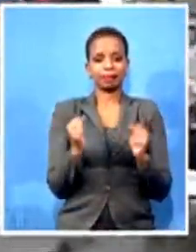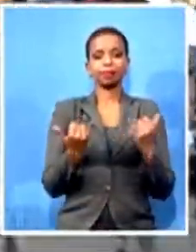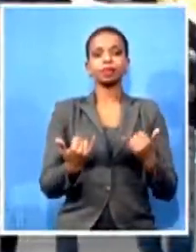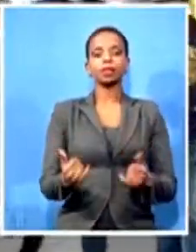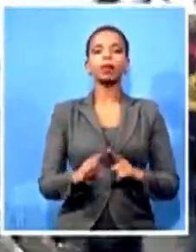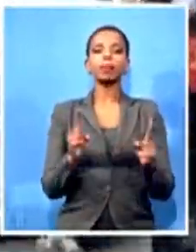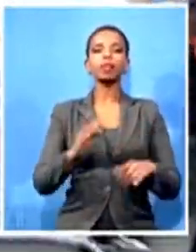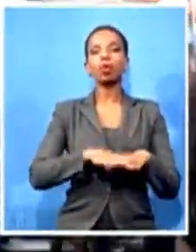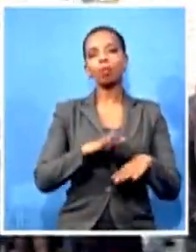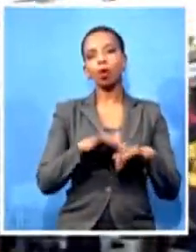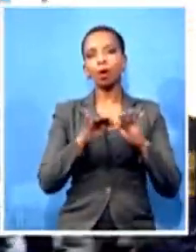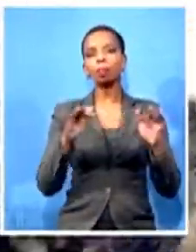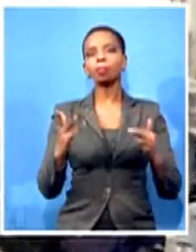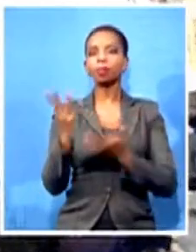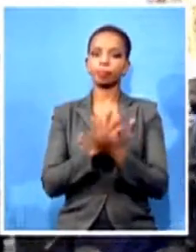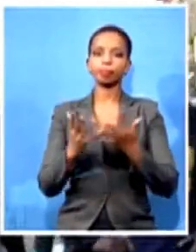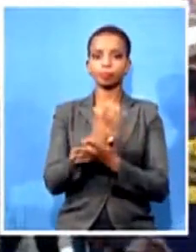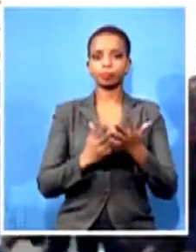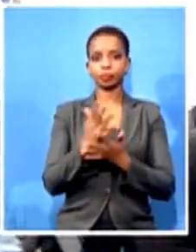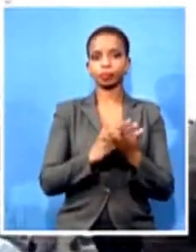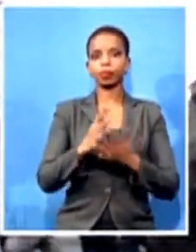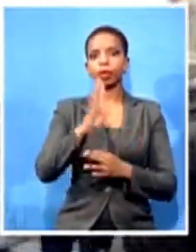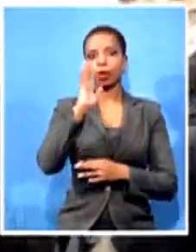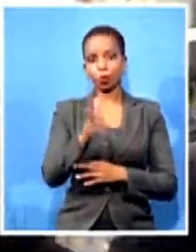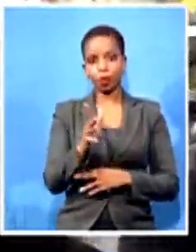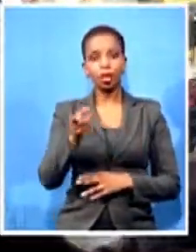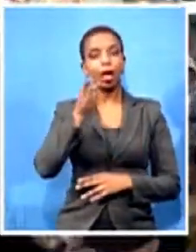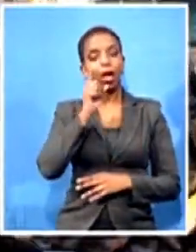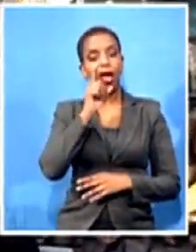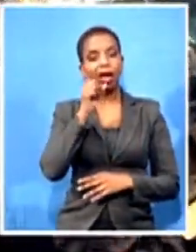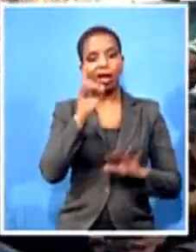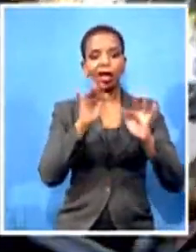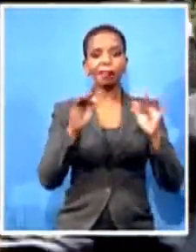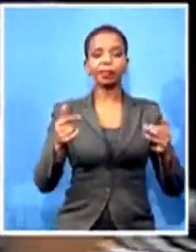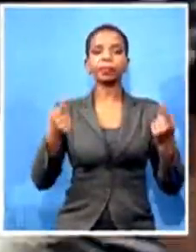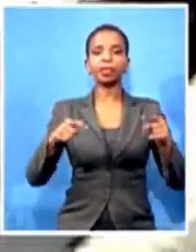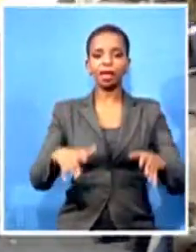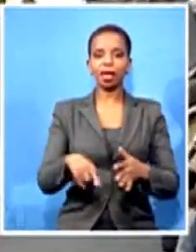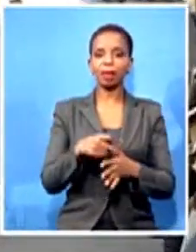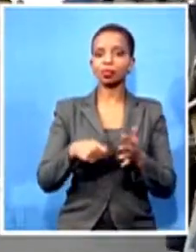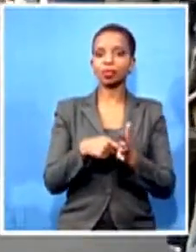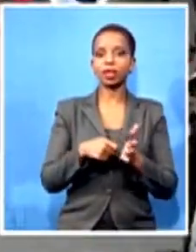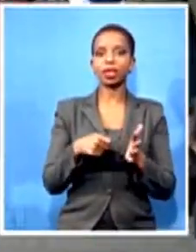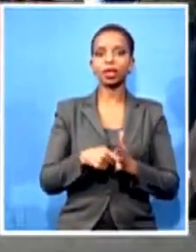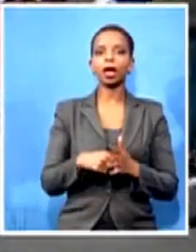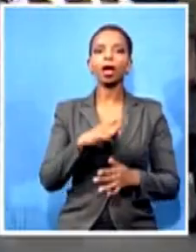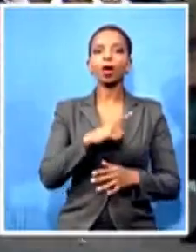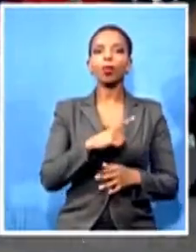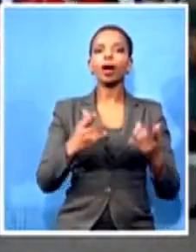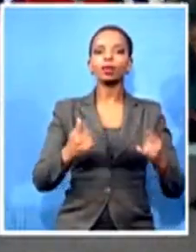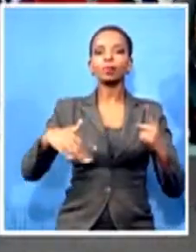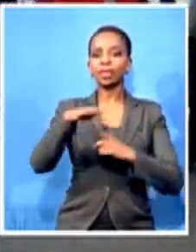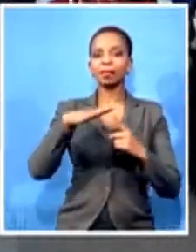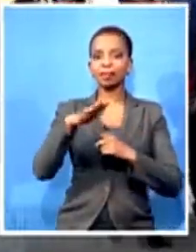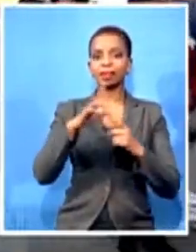on the number of people that do come do their shopping here now that we are in different circumstances having to deal with coronavirus. How are they feeling